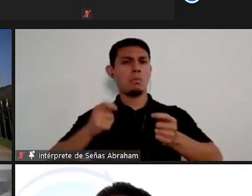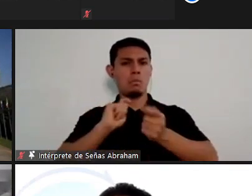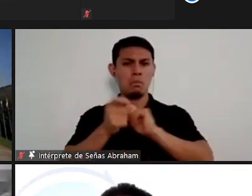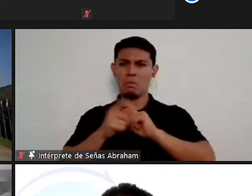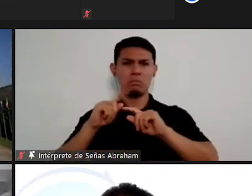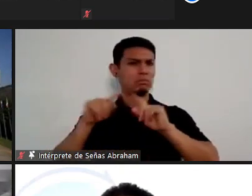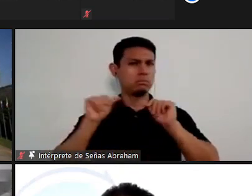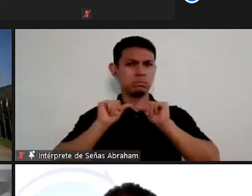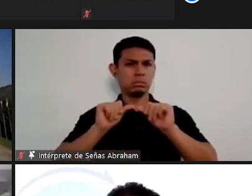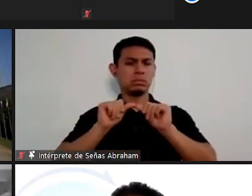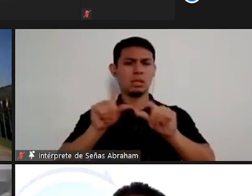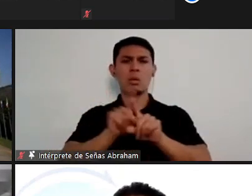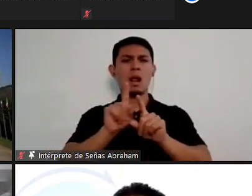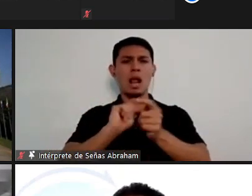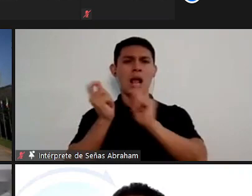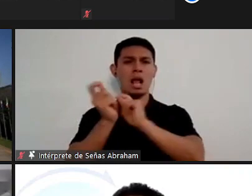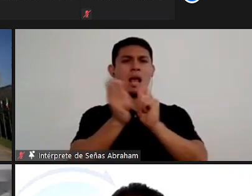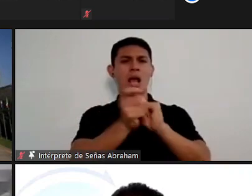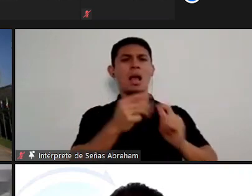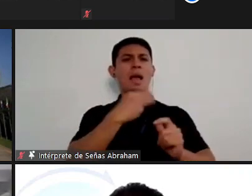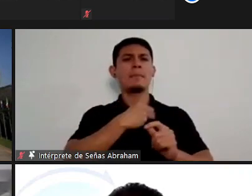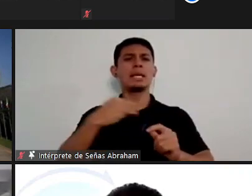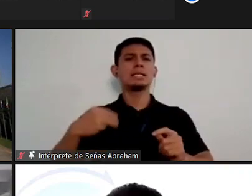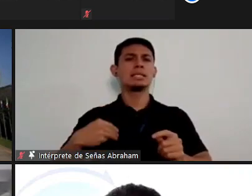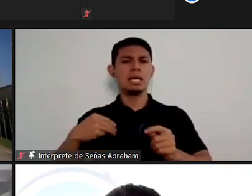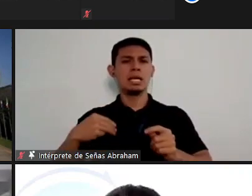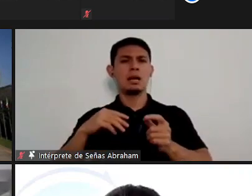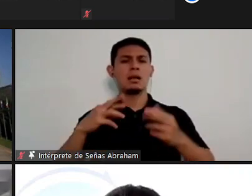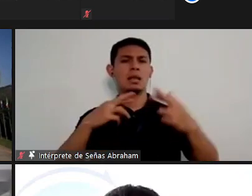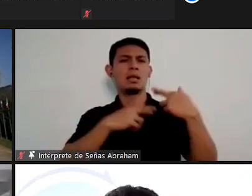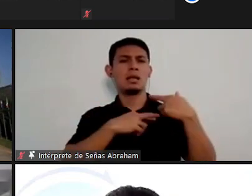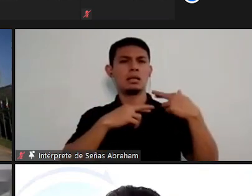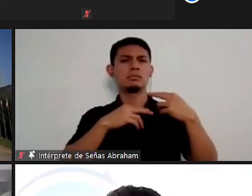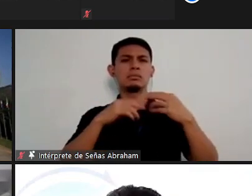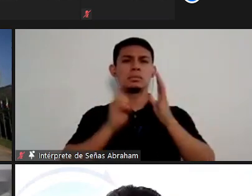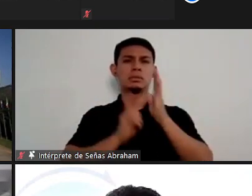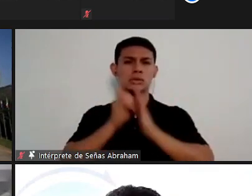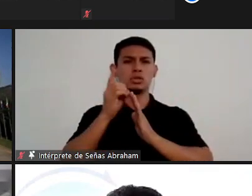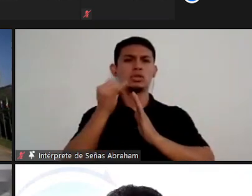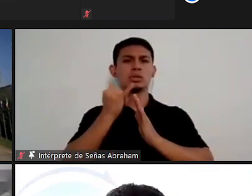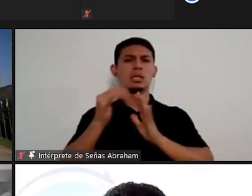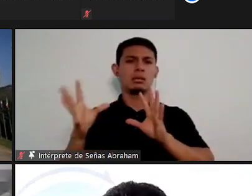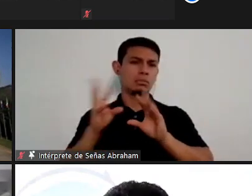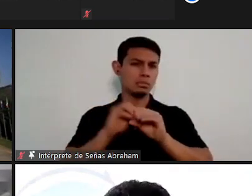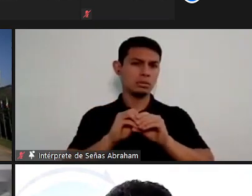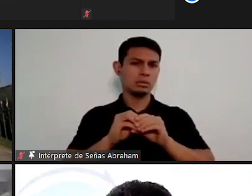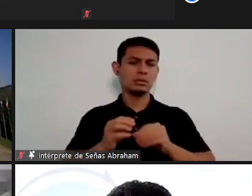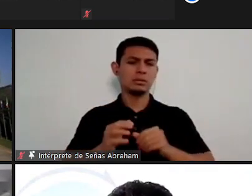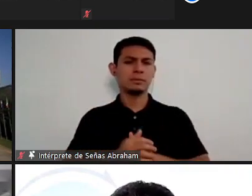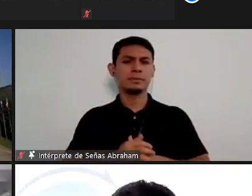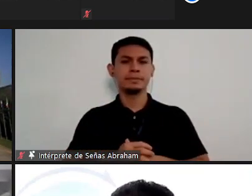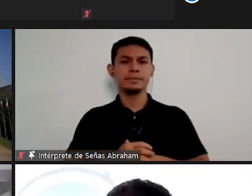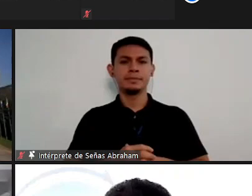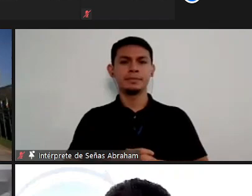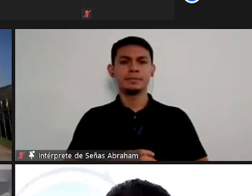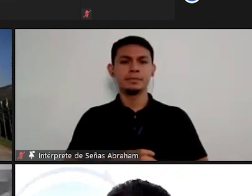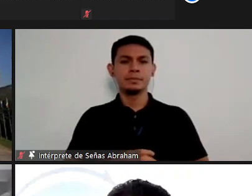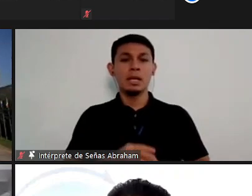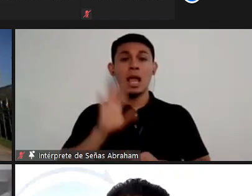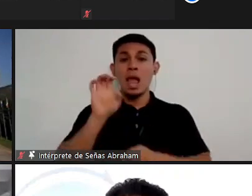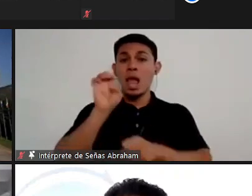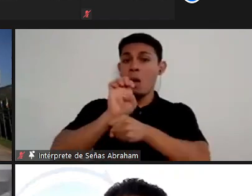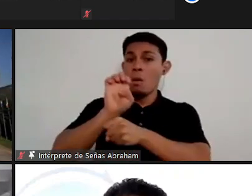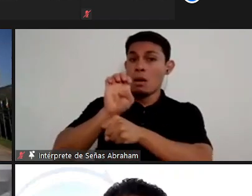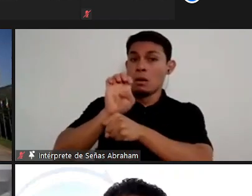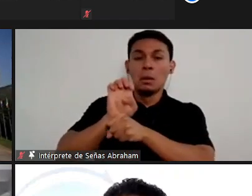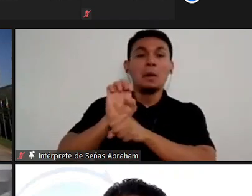change of administration as well as the responsibles are for the ministries and responsible of the